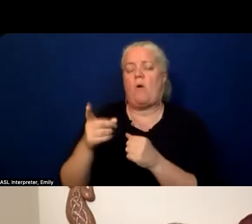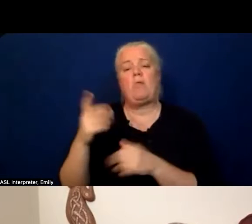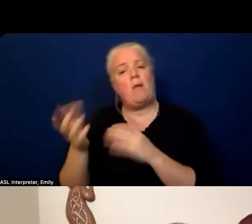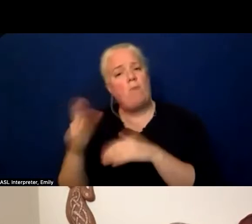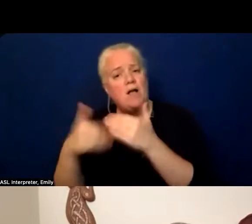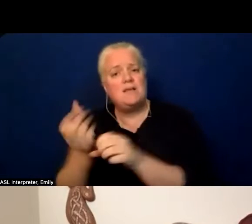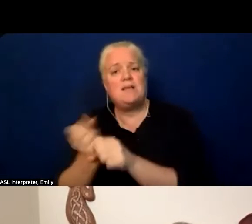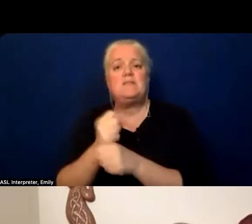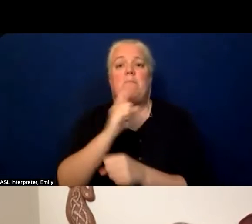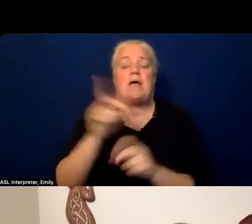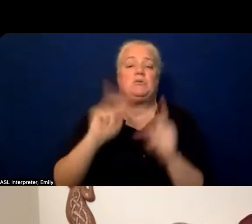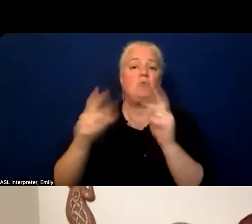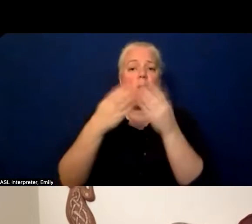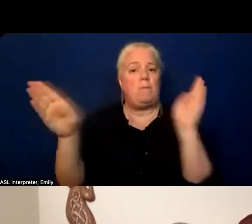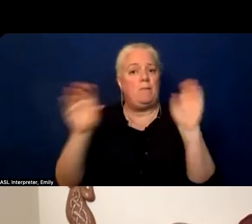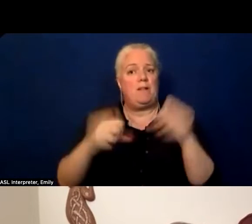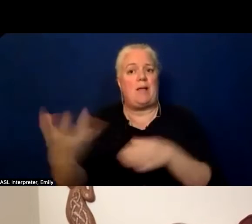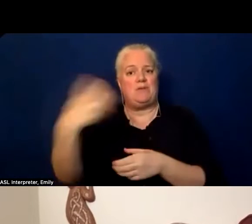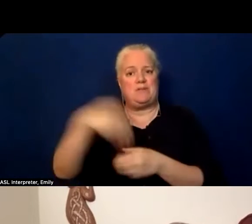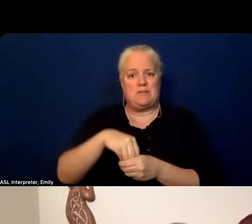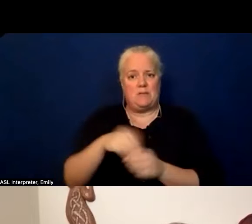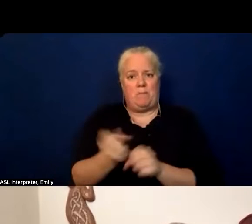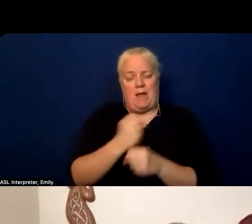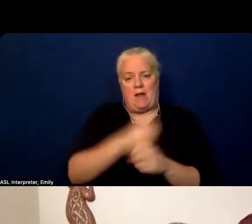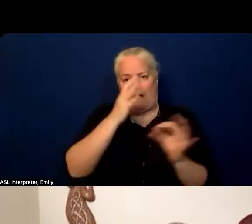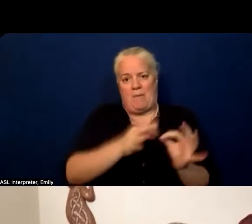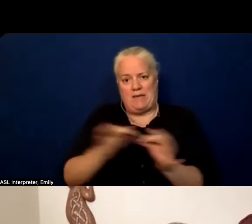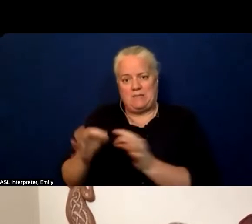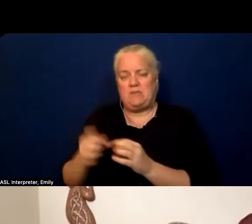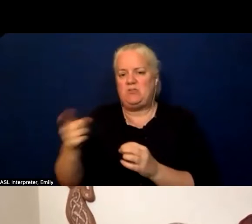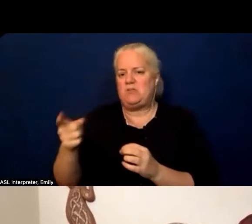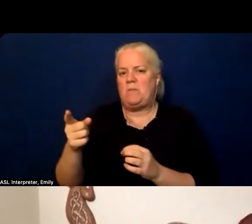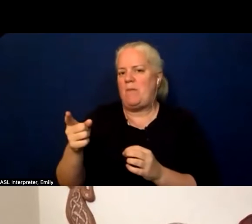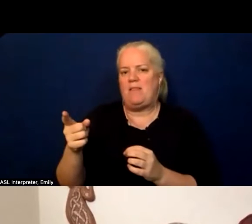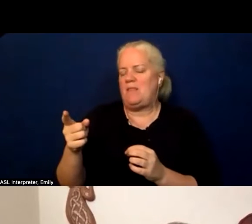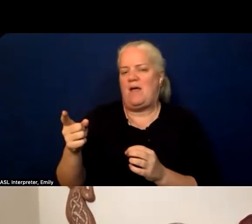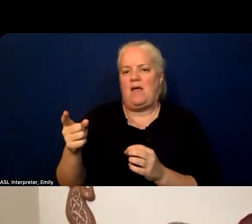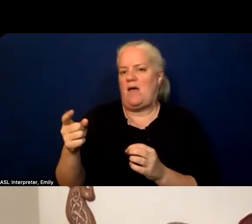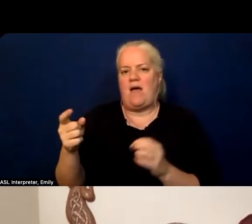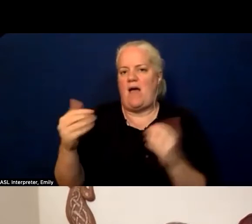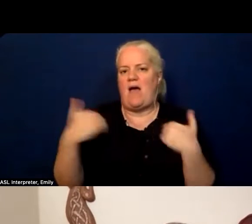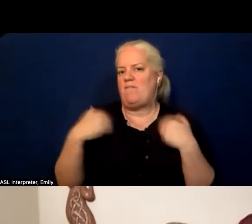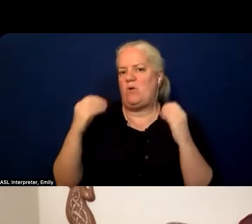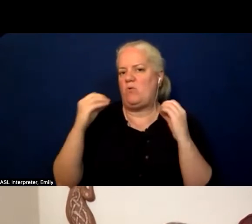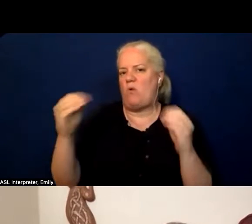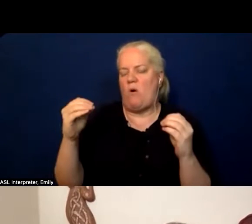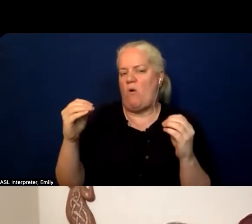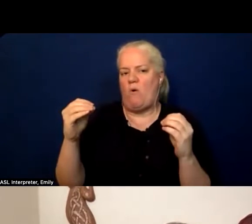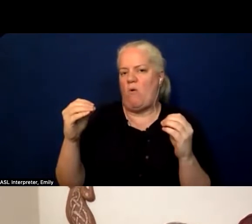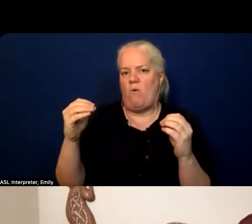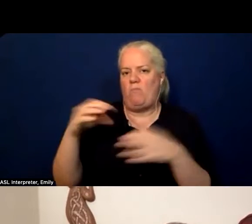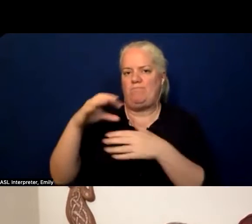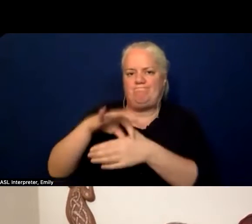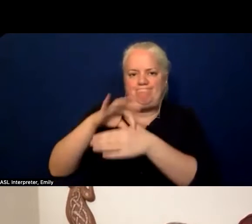to participate in decisions, but they have no substantive hook about what the outcome has to be.